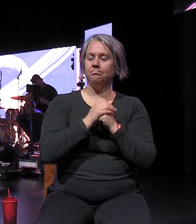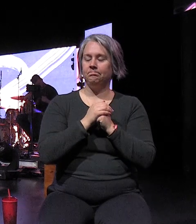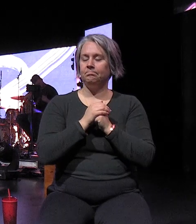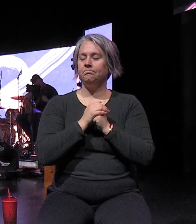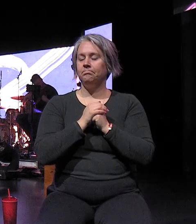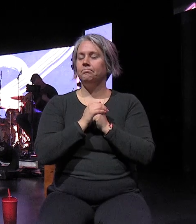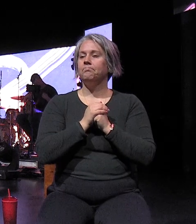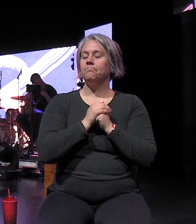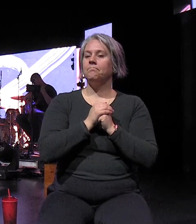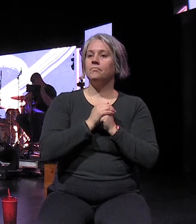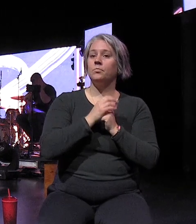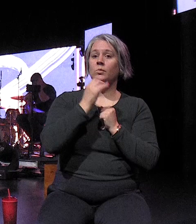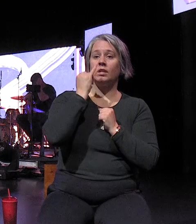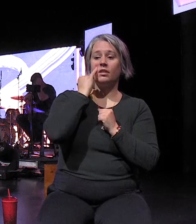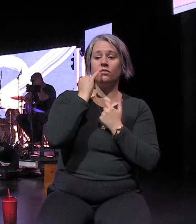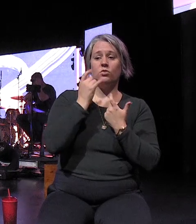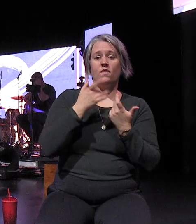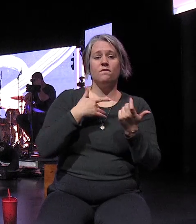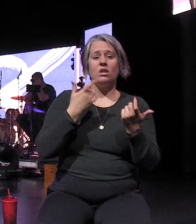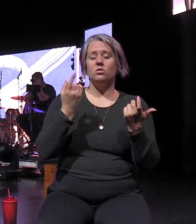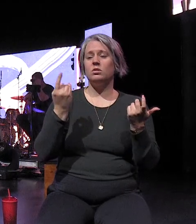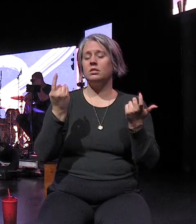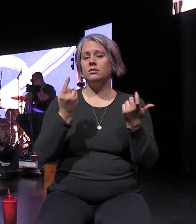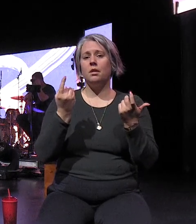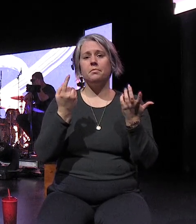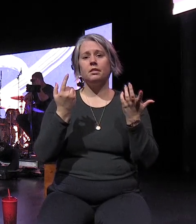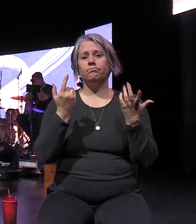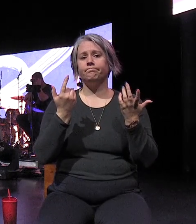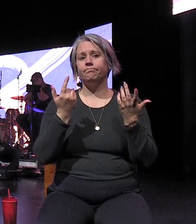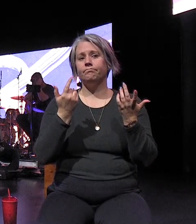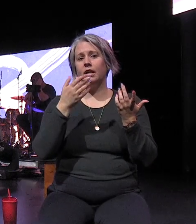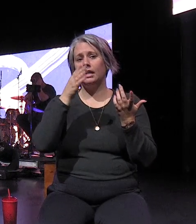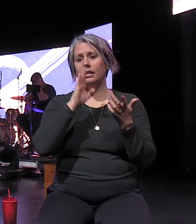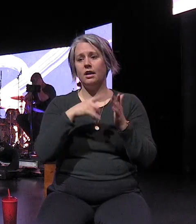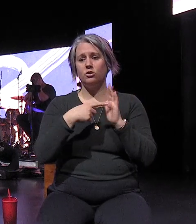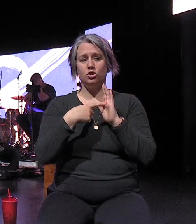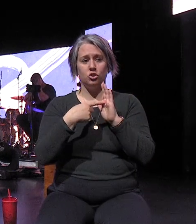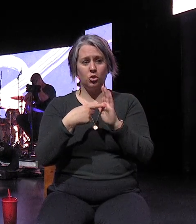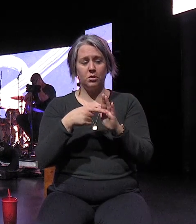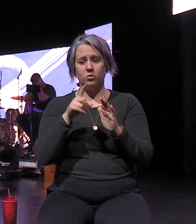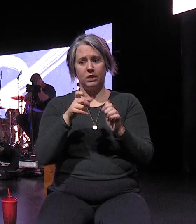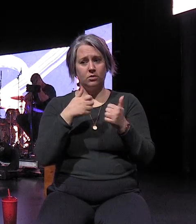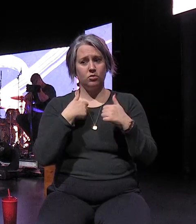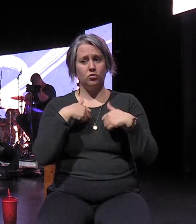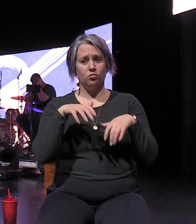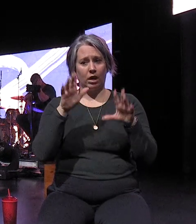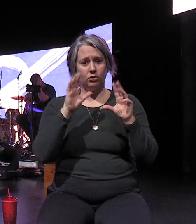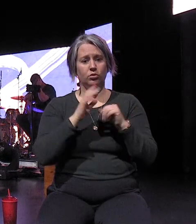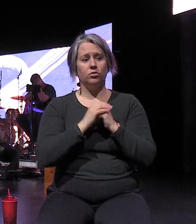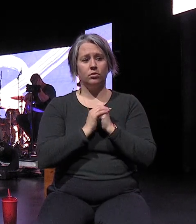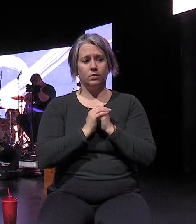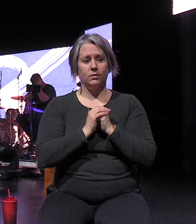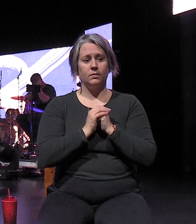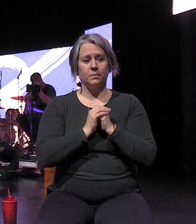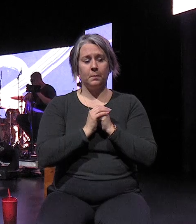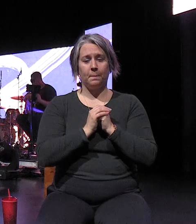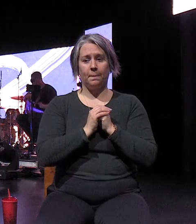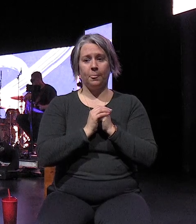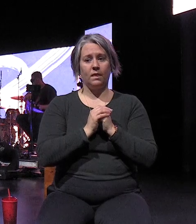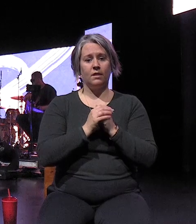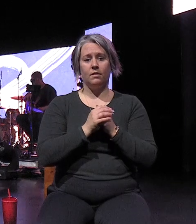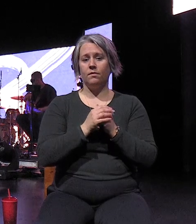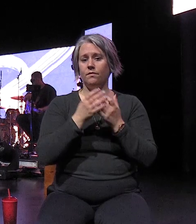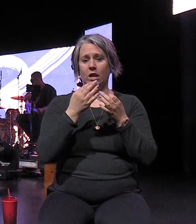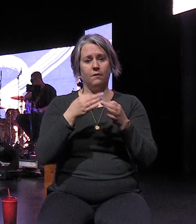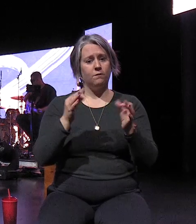And I want to encourage you, if you have something that God is specifically showing you to surrender, the altar here is open,